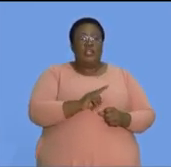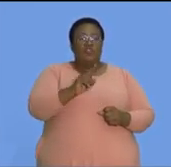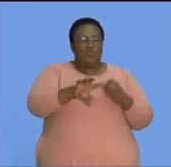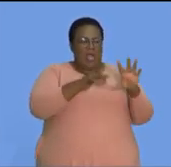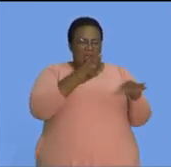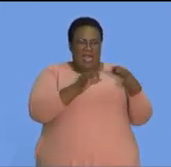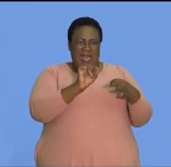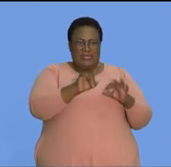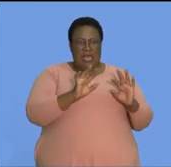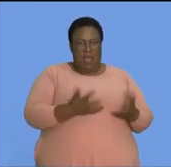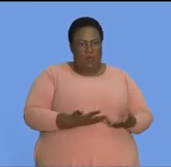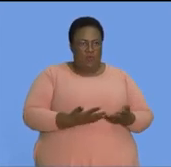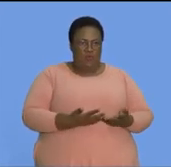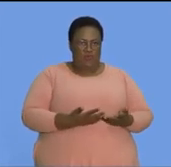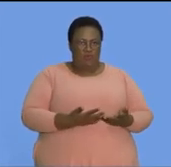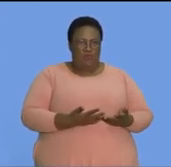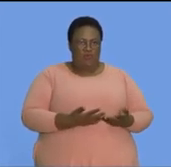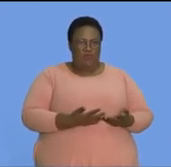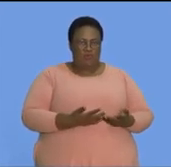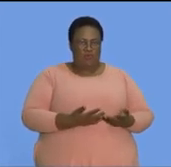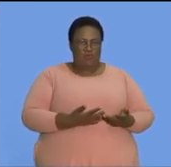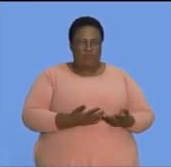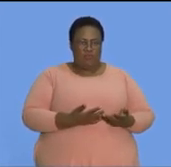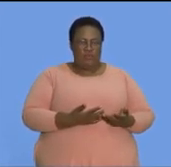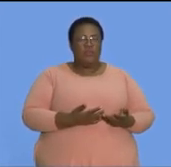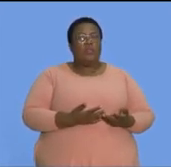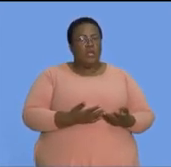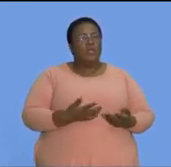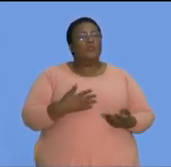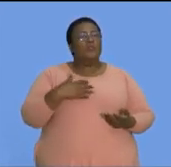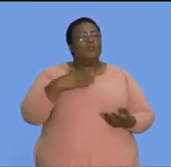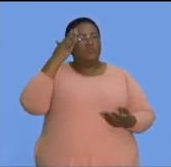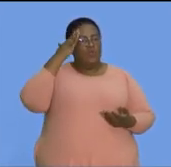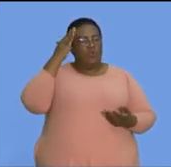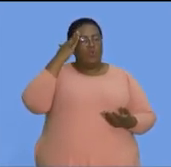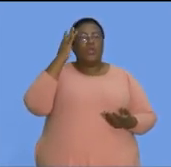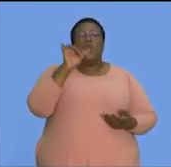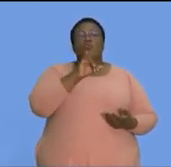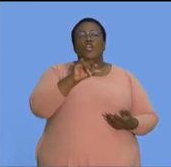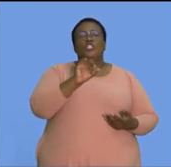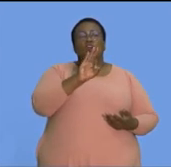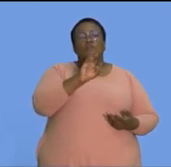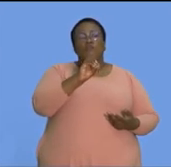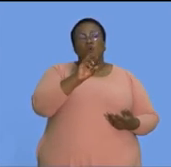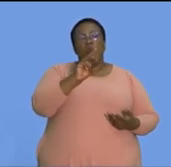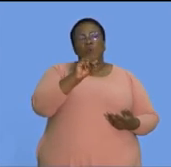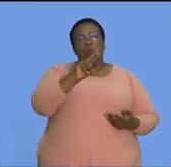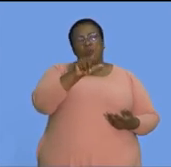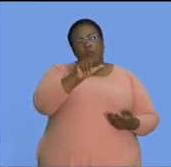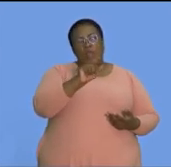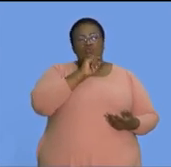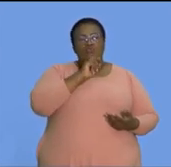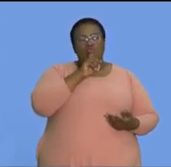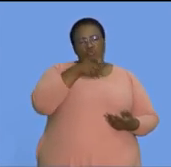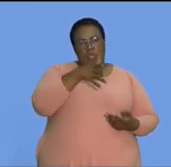and scaffold that question such that it tells you which formula to use? That's what I'm asking you here.